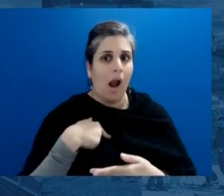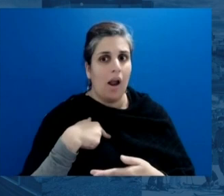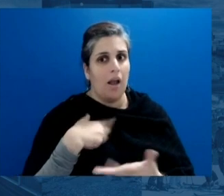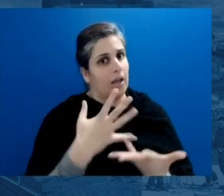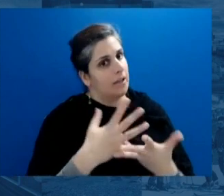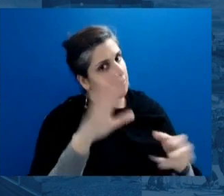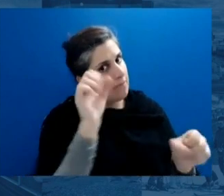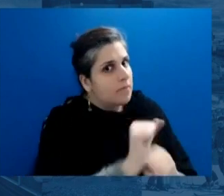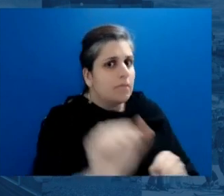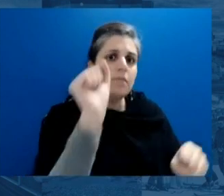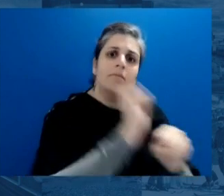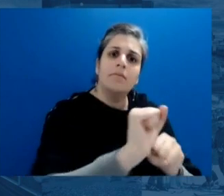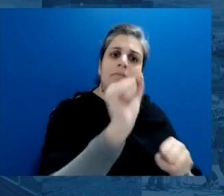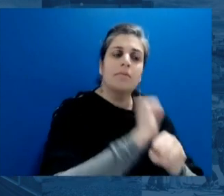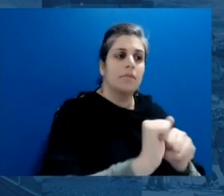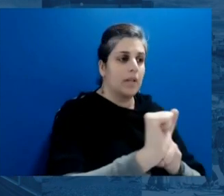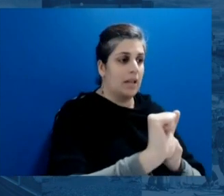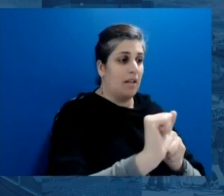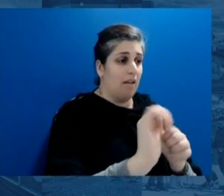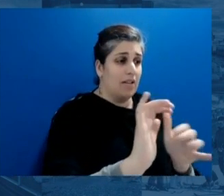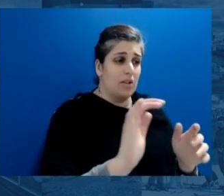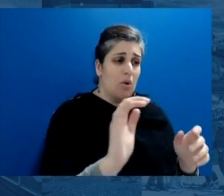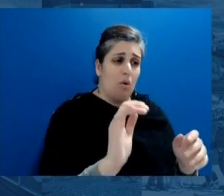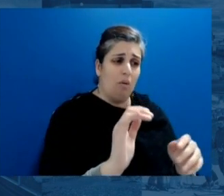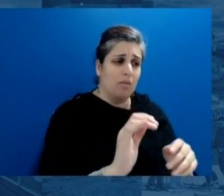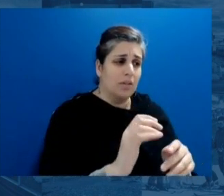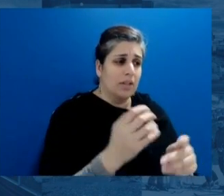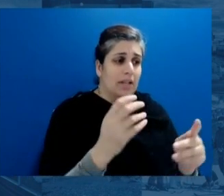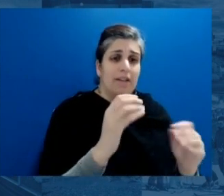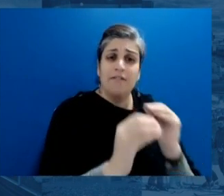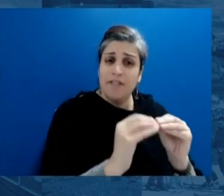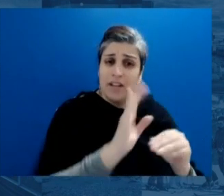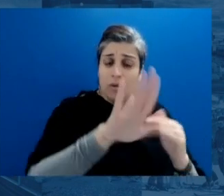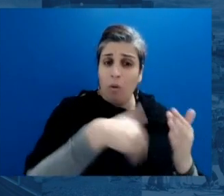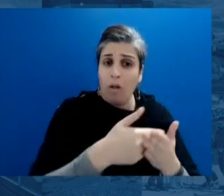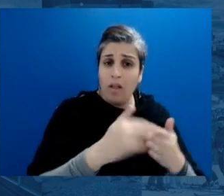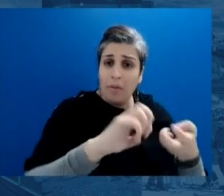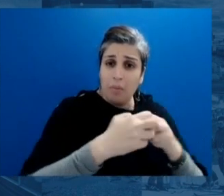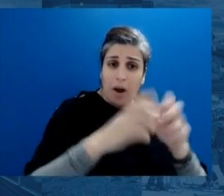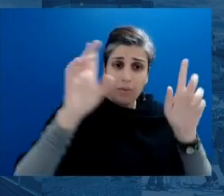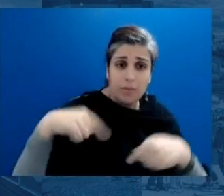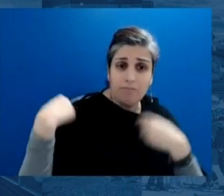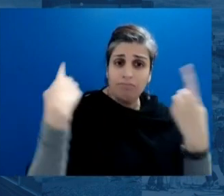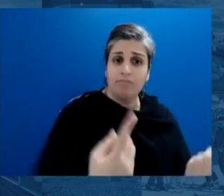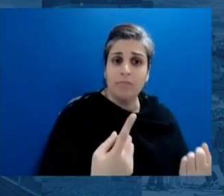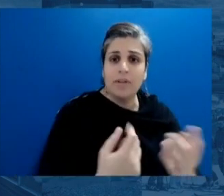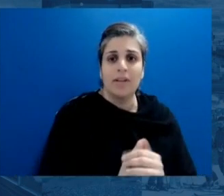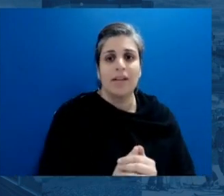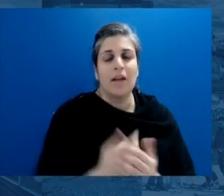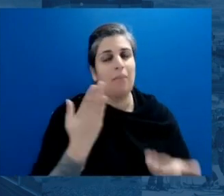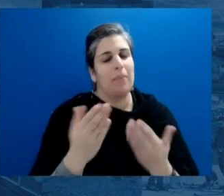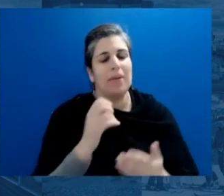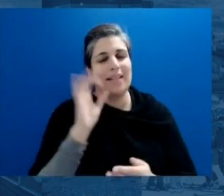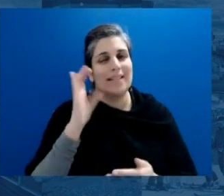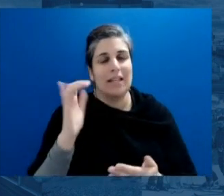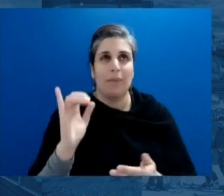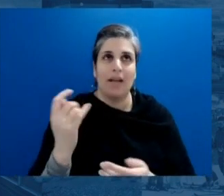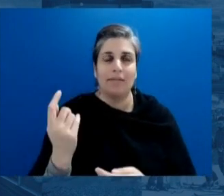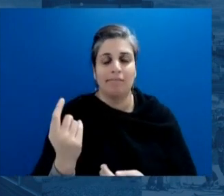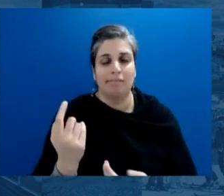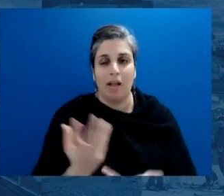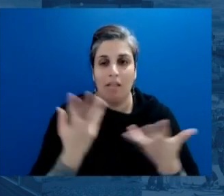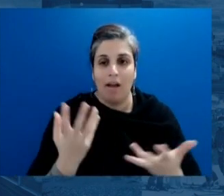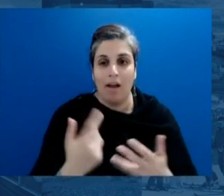right the wrongs on behalf of our clients and to make them whole. It may not seem like much to someone to forego